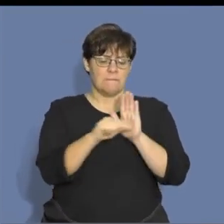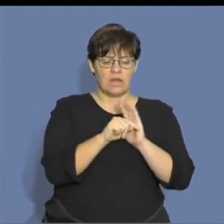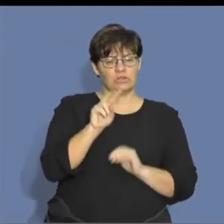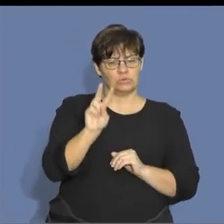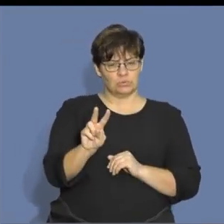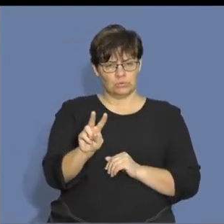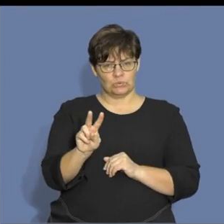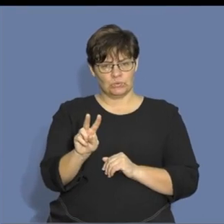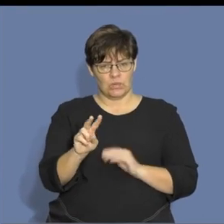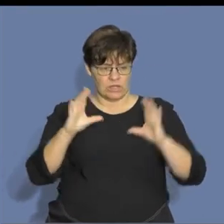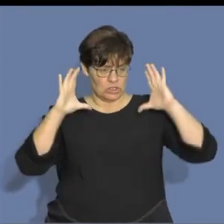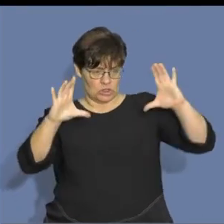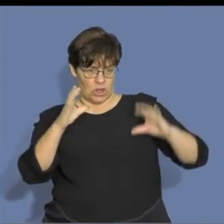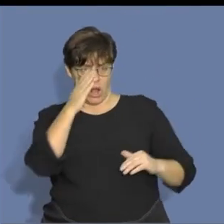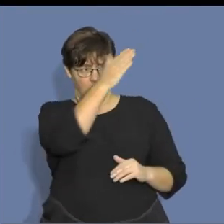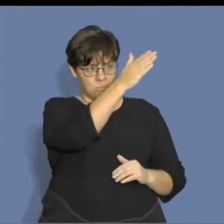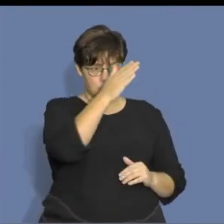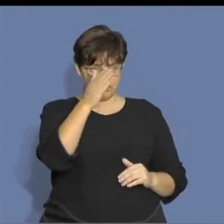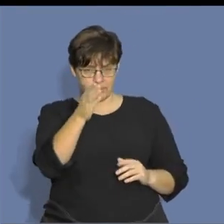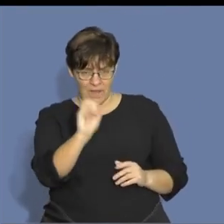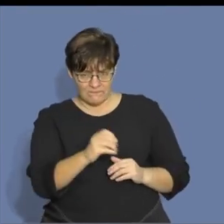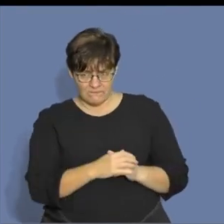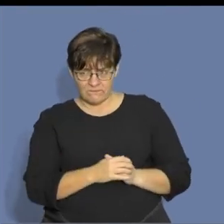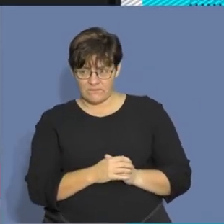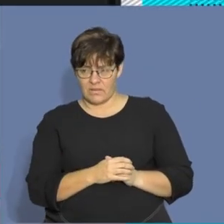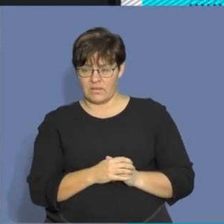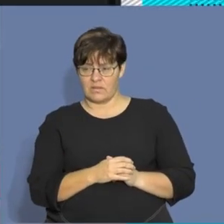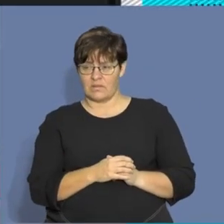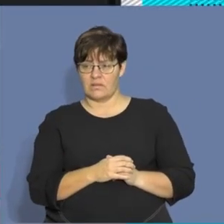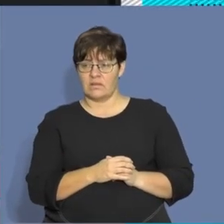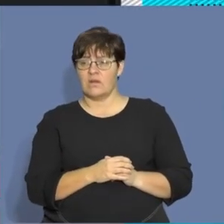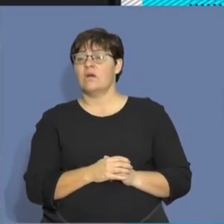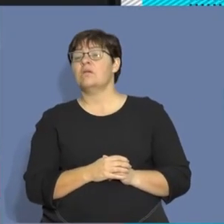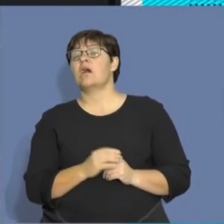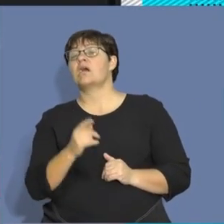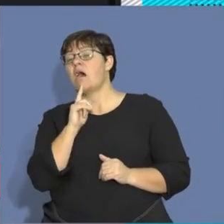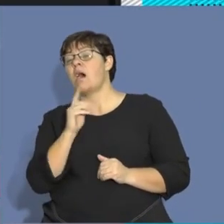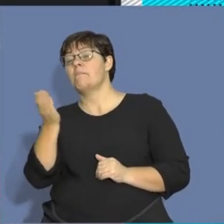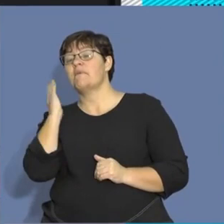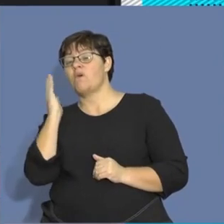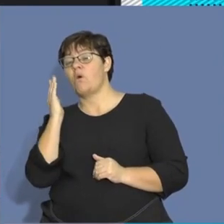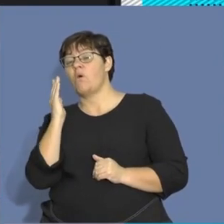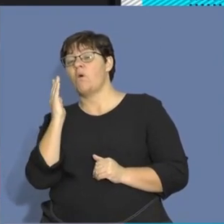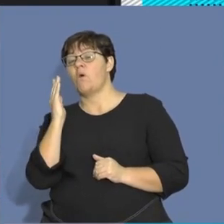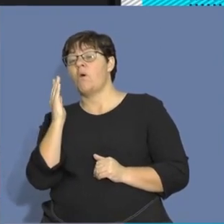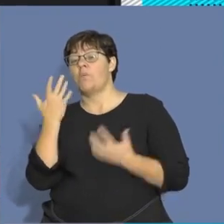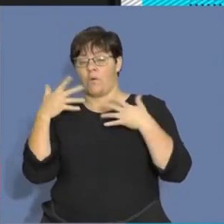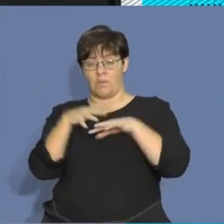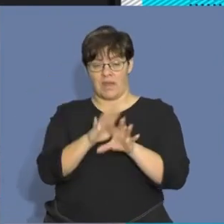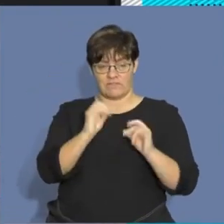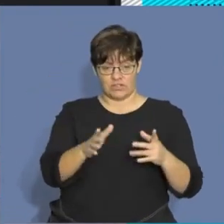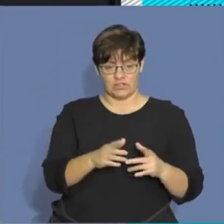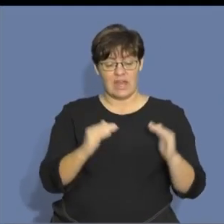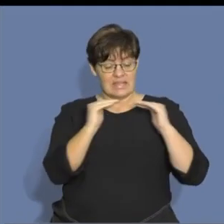2 lie in the circle? Now, what we're doing is we're combining what we did earlier with what we're doing now. I have the